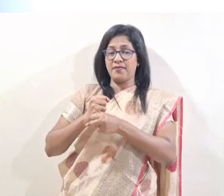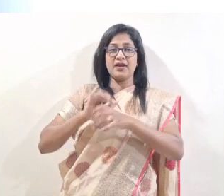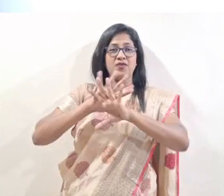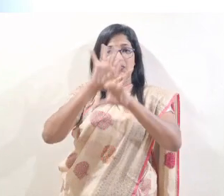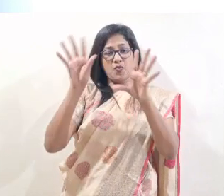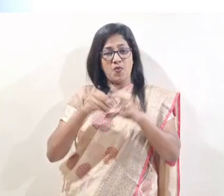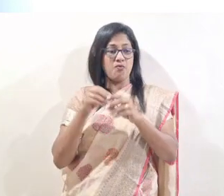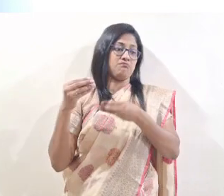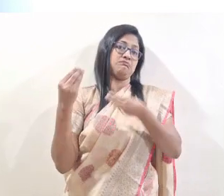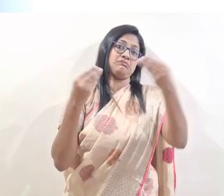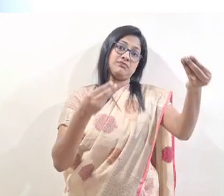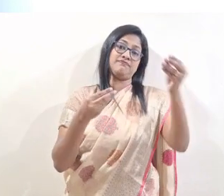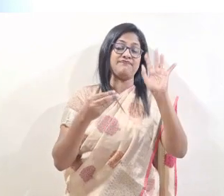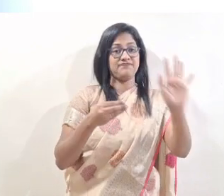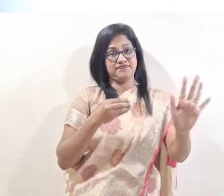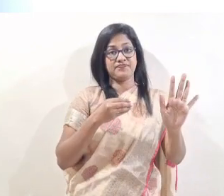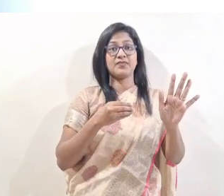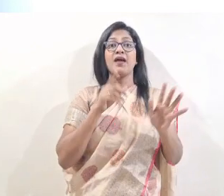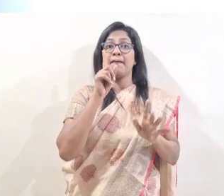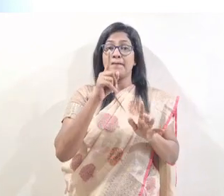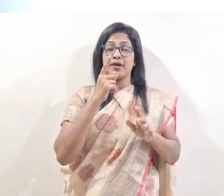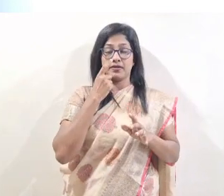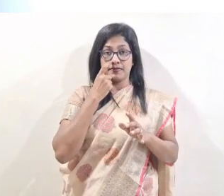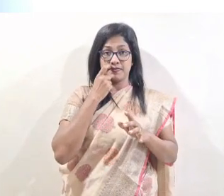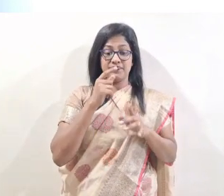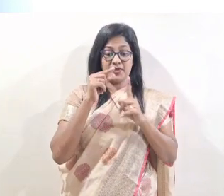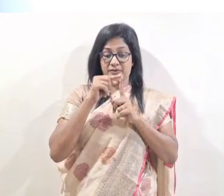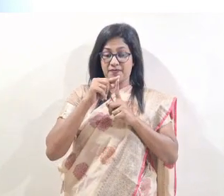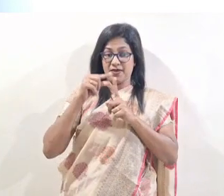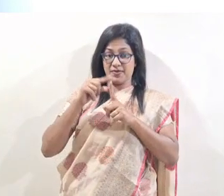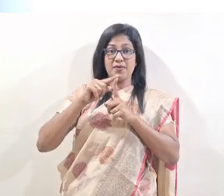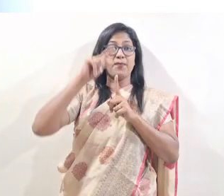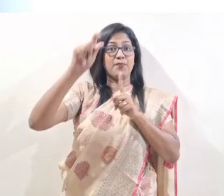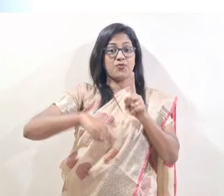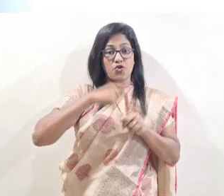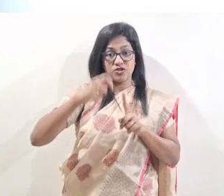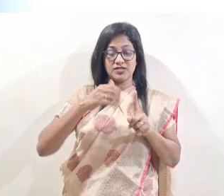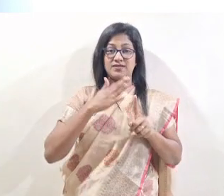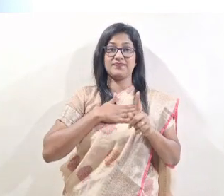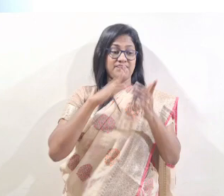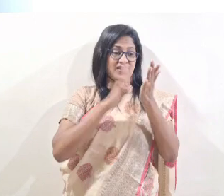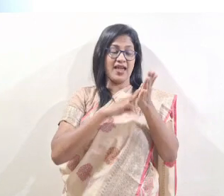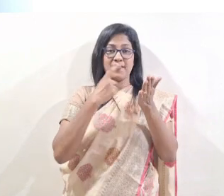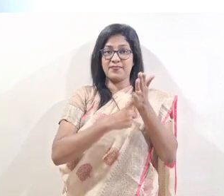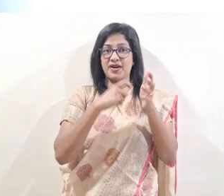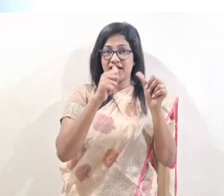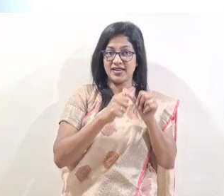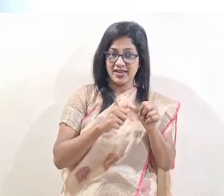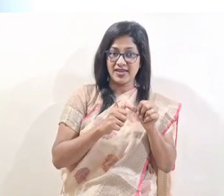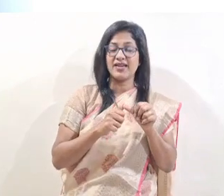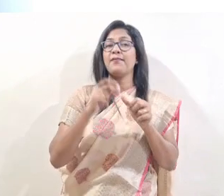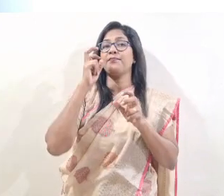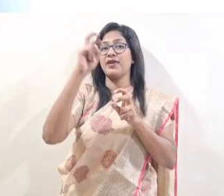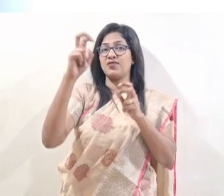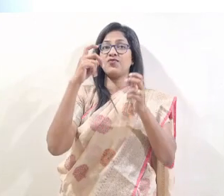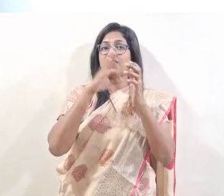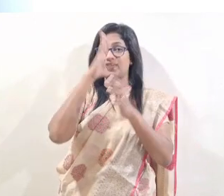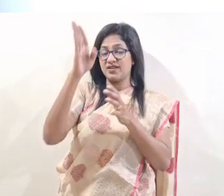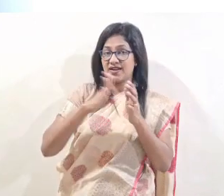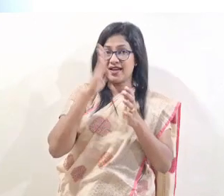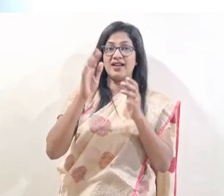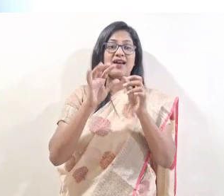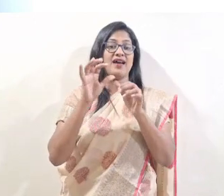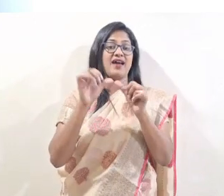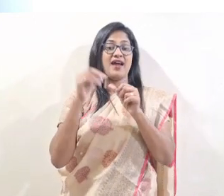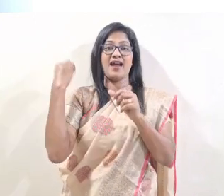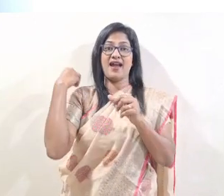machinery was there with them also. Whereas when it comes to a PPP project, you are MRA, Metro Rail Administrator, you have to do it